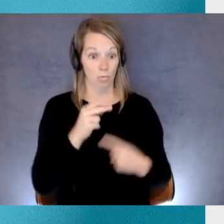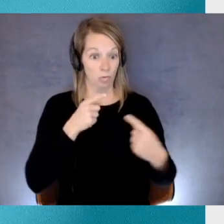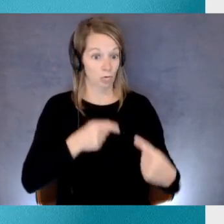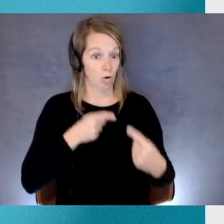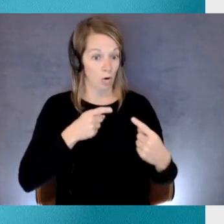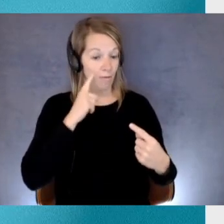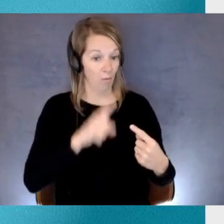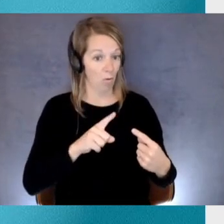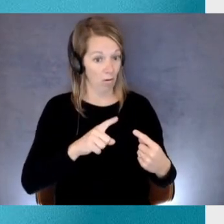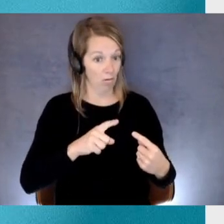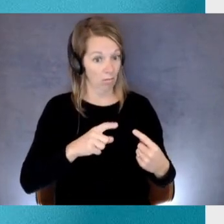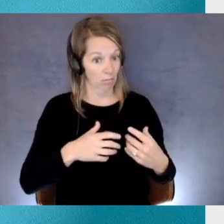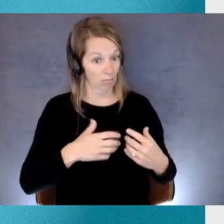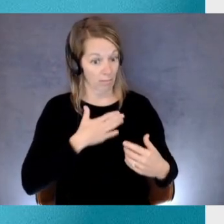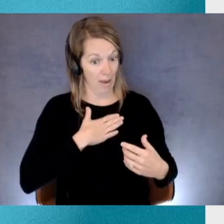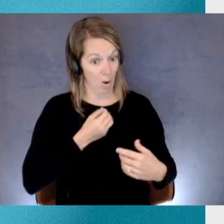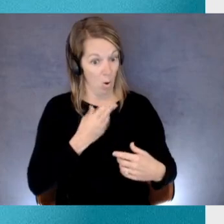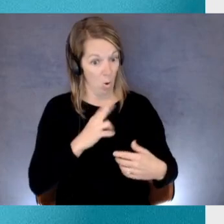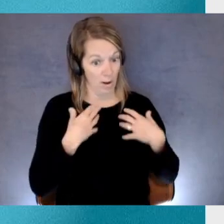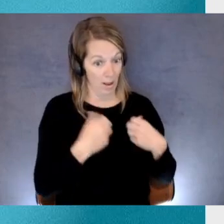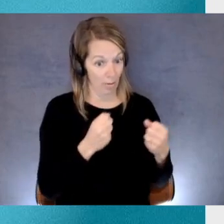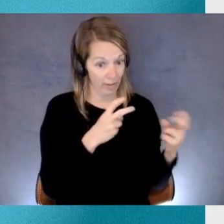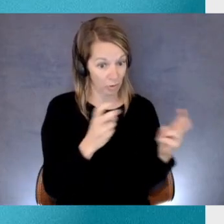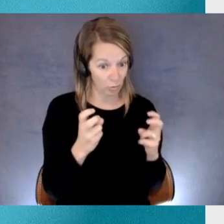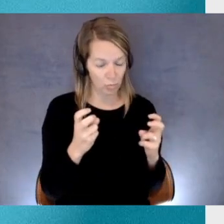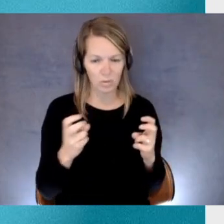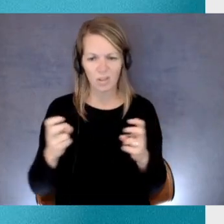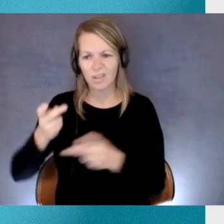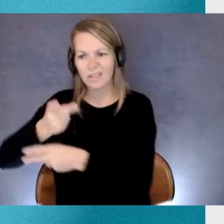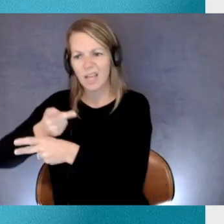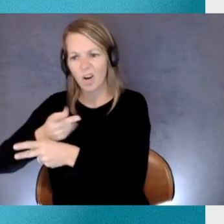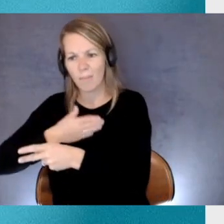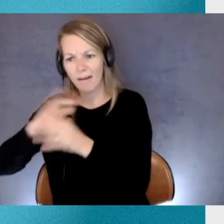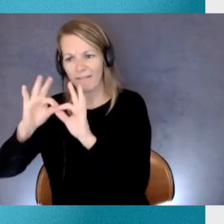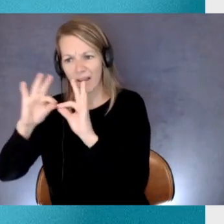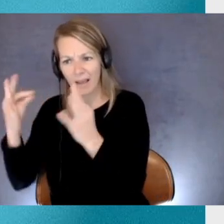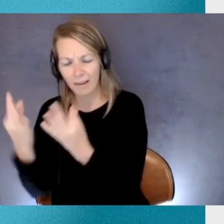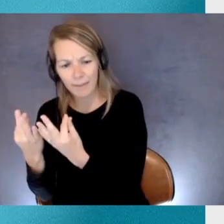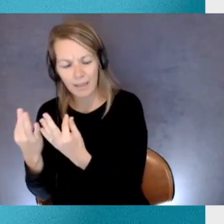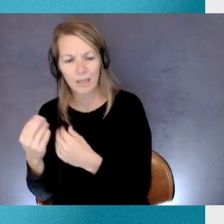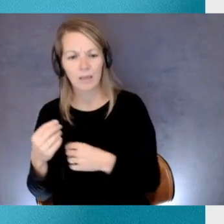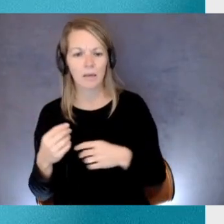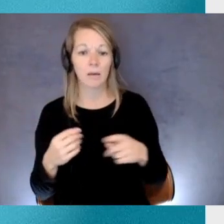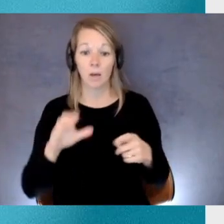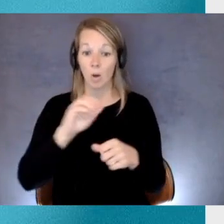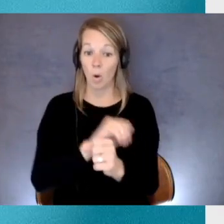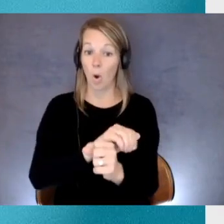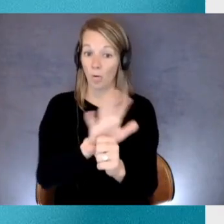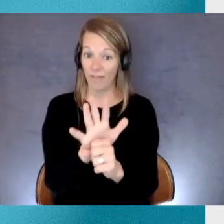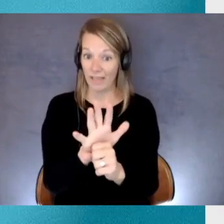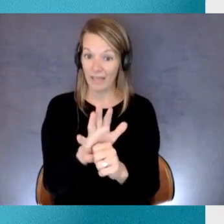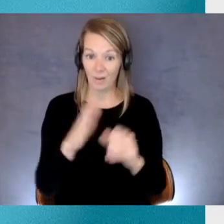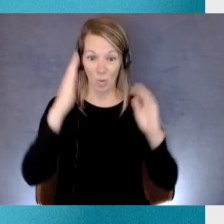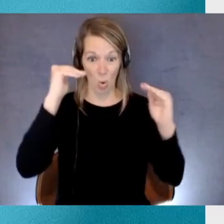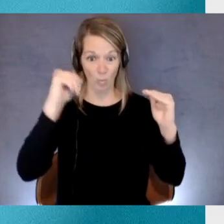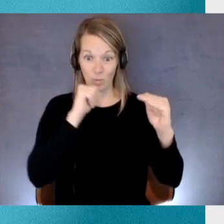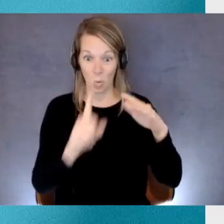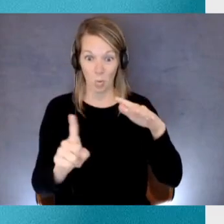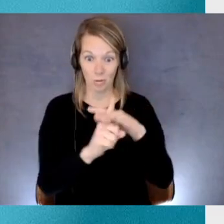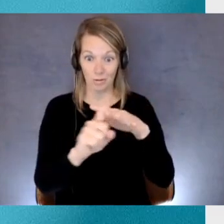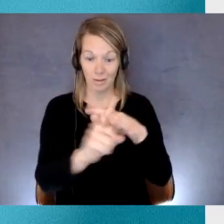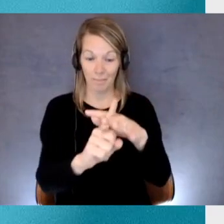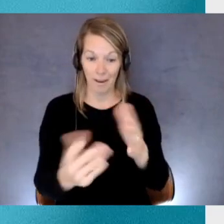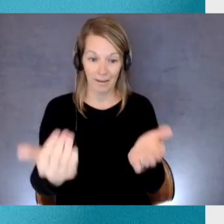my elderly family members. I even made some comics during COVID about, things that we hope don't come back